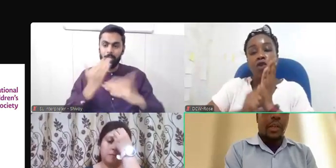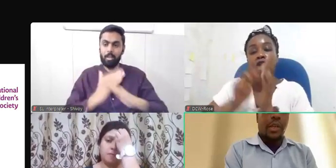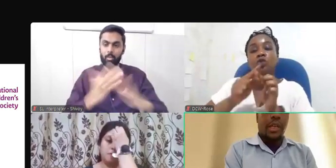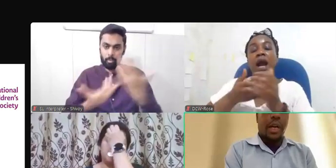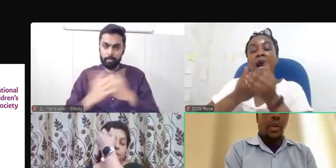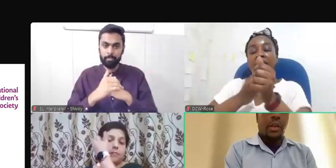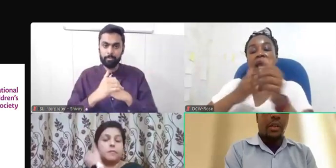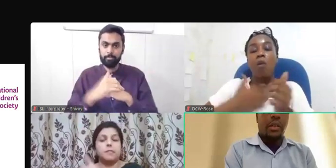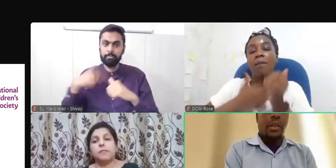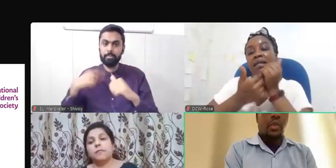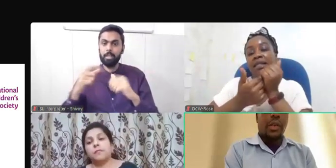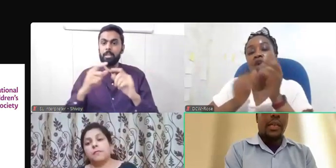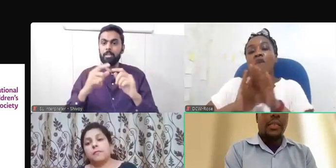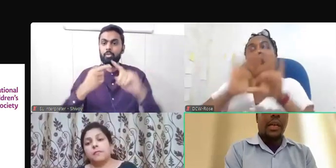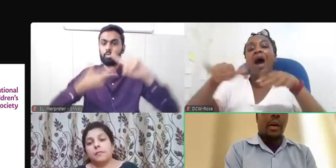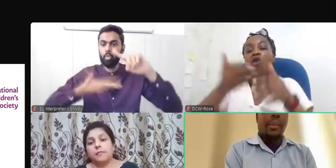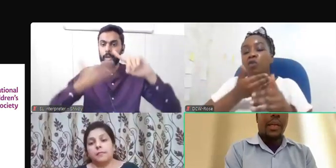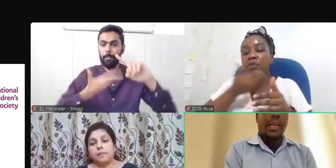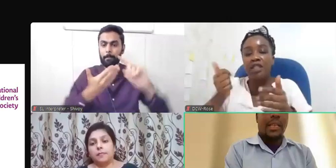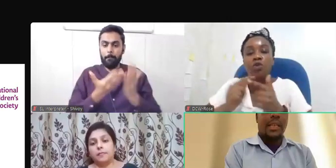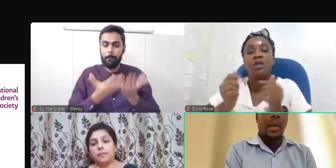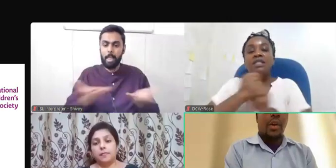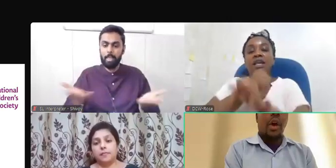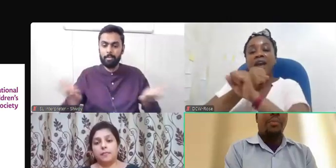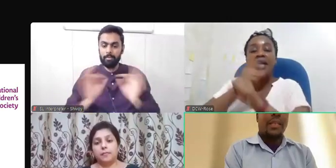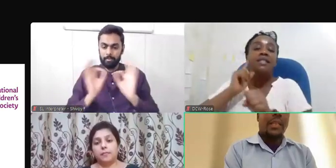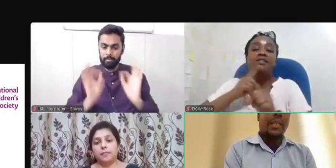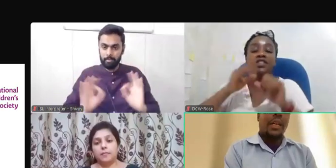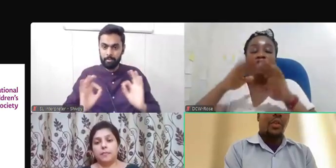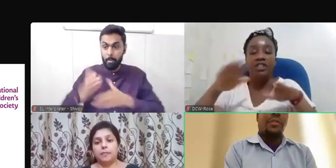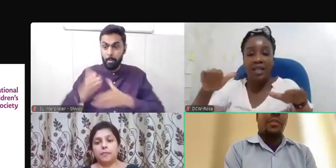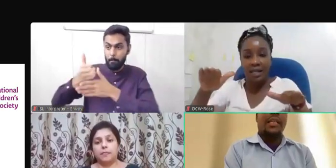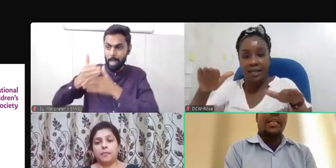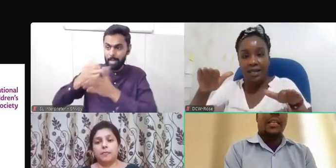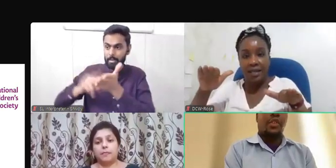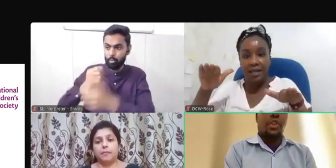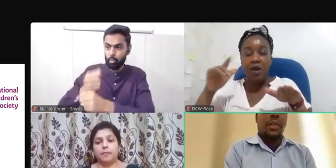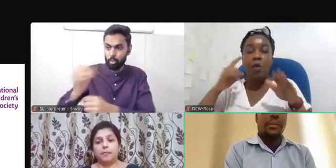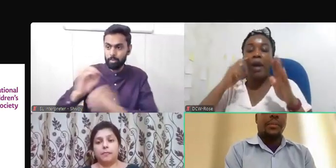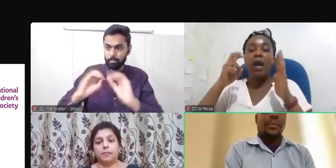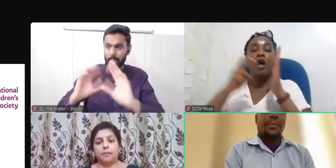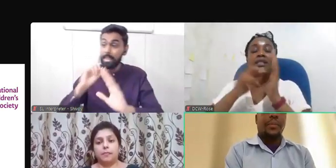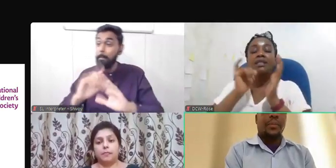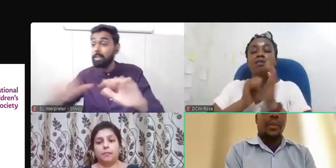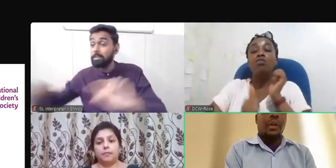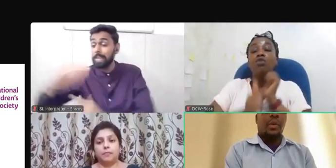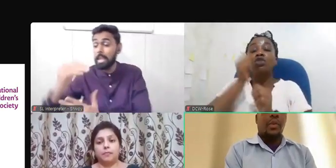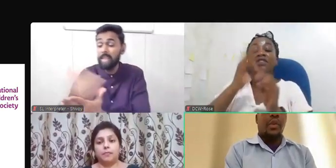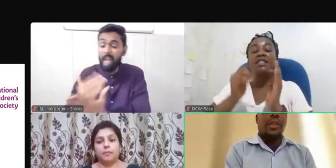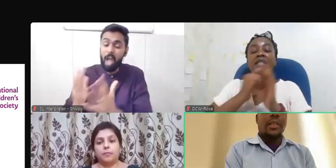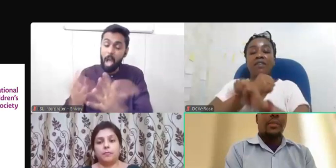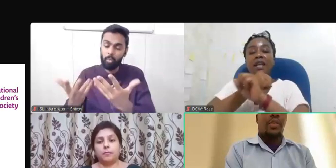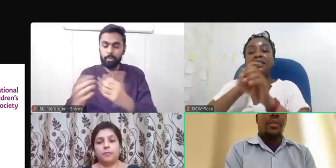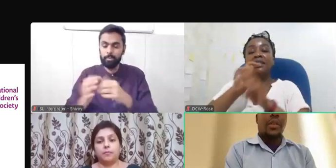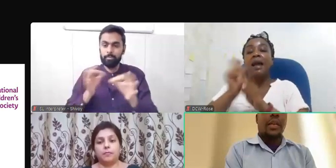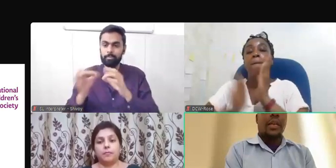developed a training manual to guide our partners on how best to safeguard the deaf children. Because we